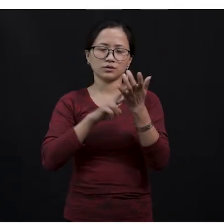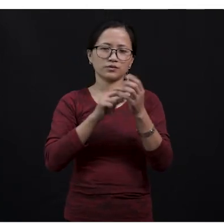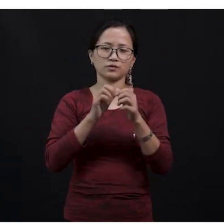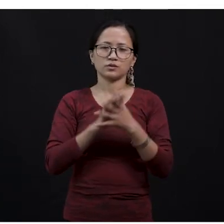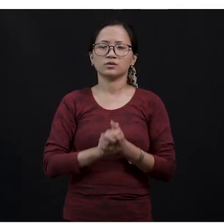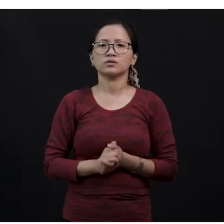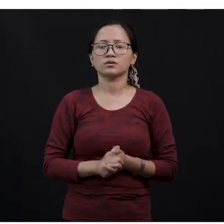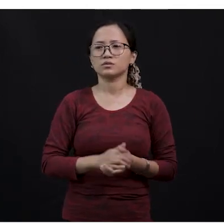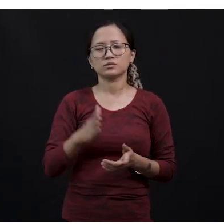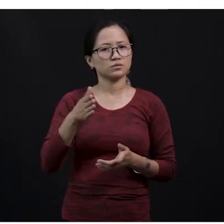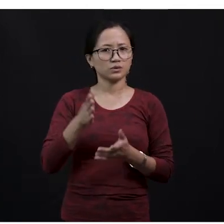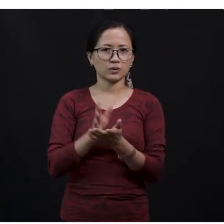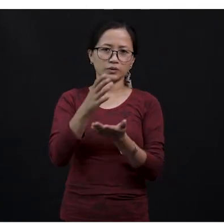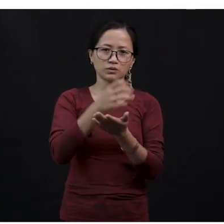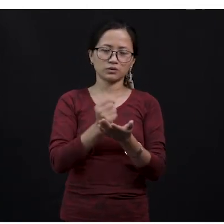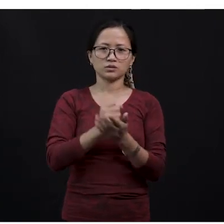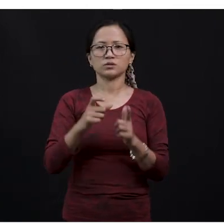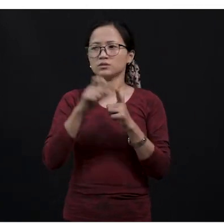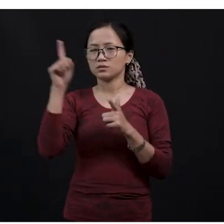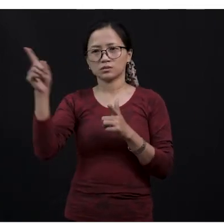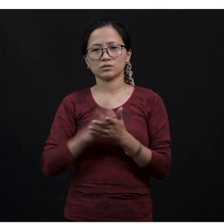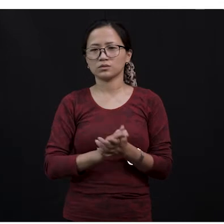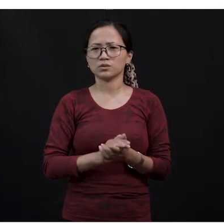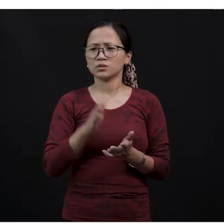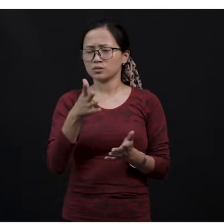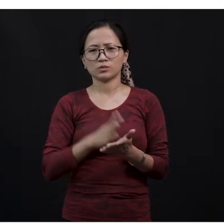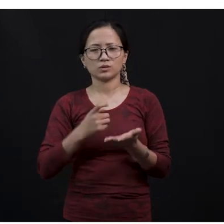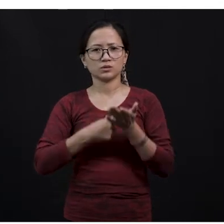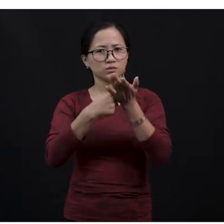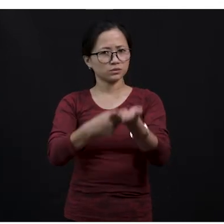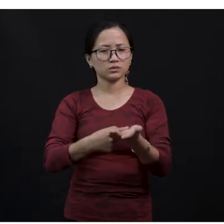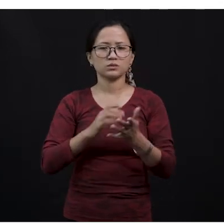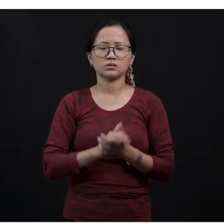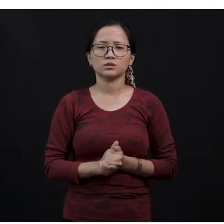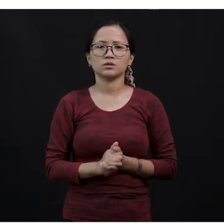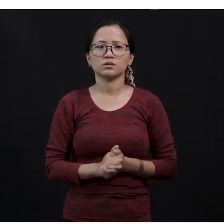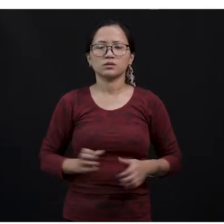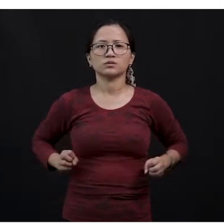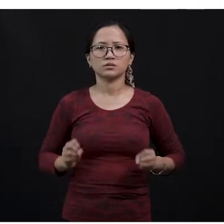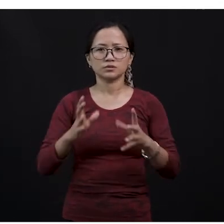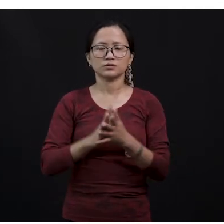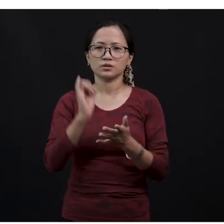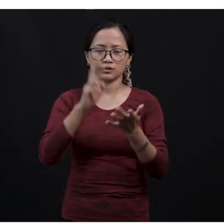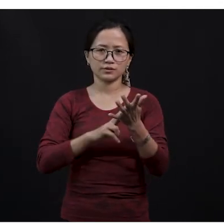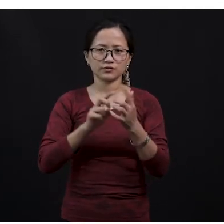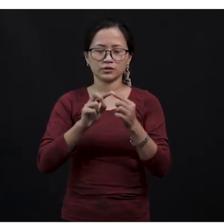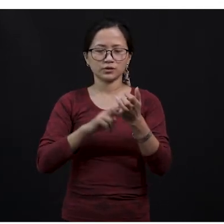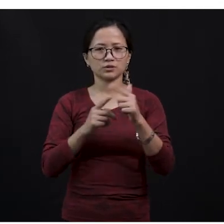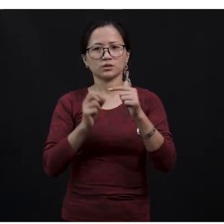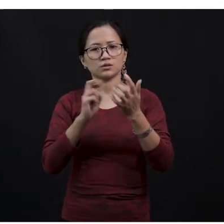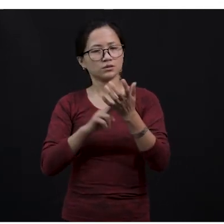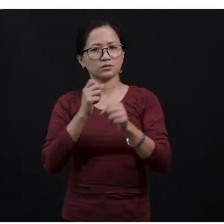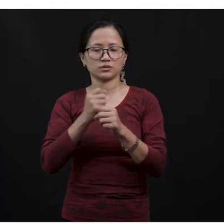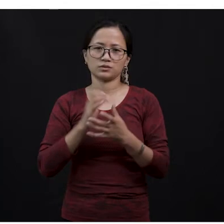thought there is no control over Delhi, there's nobody who's ruling, so might as well go back and start invading. So there was a lot